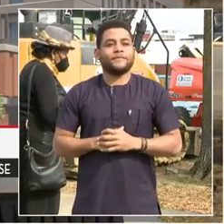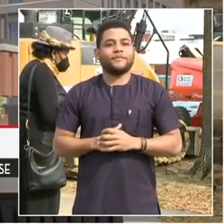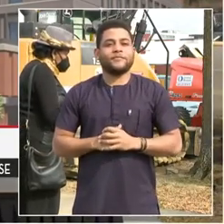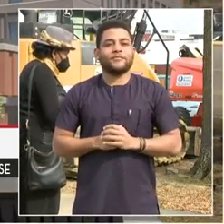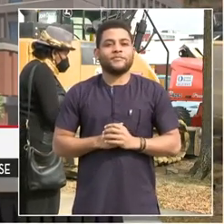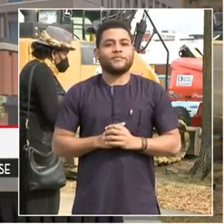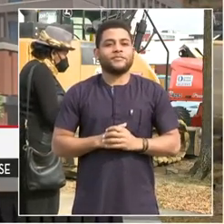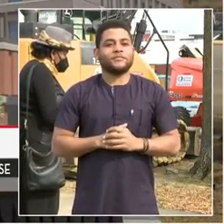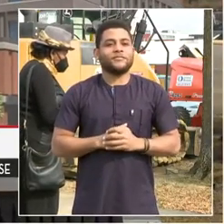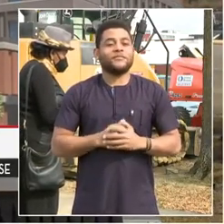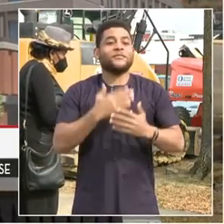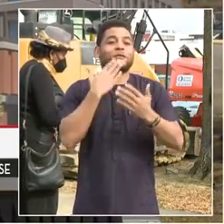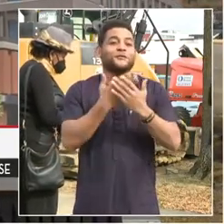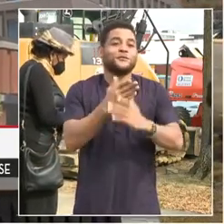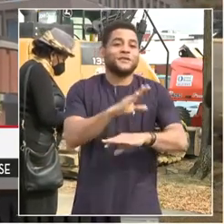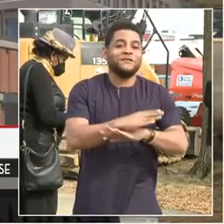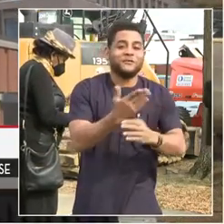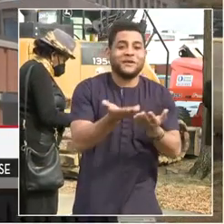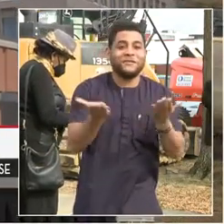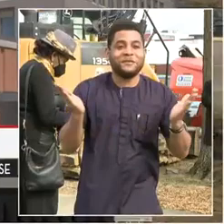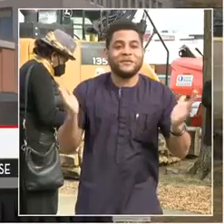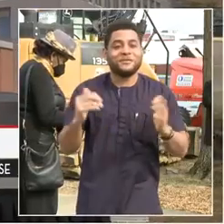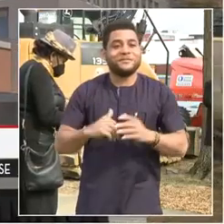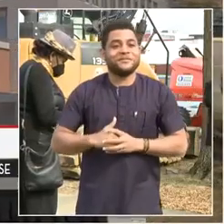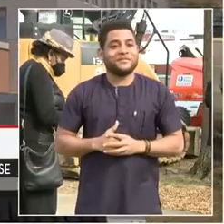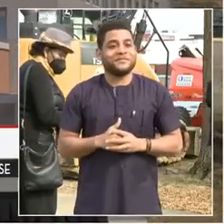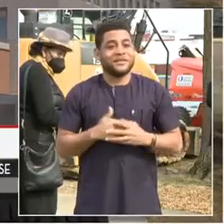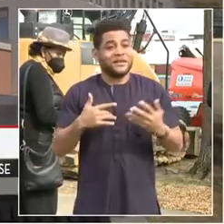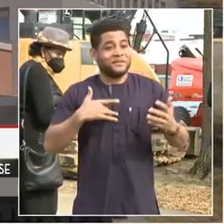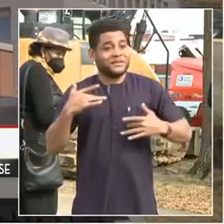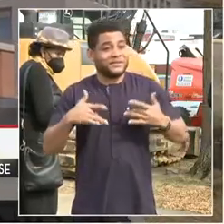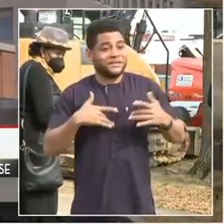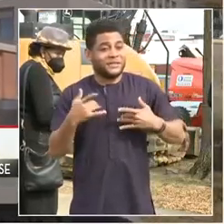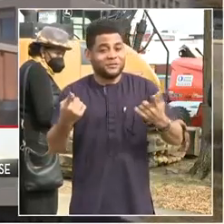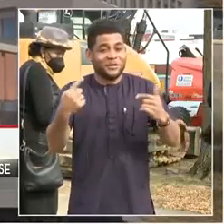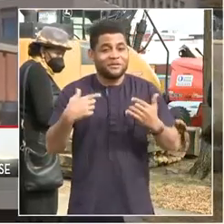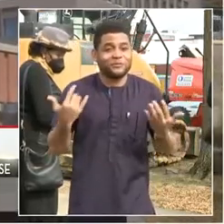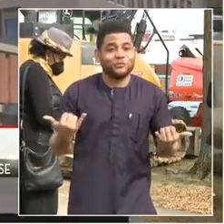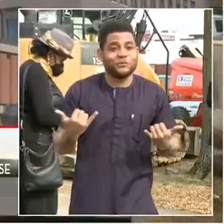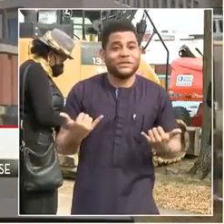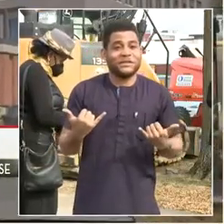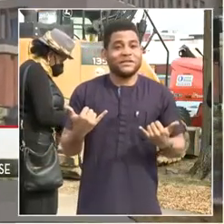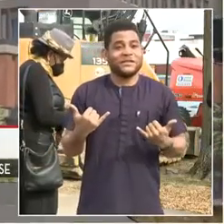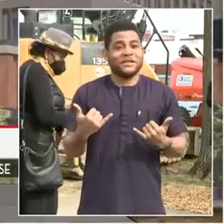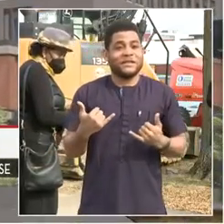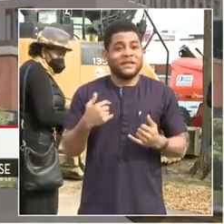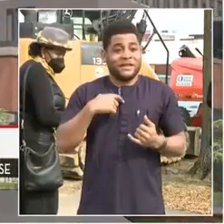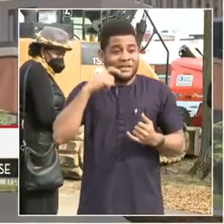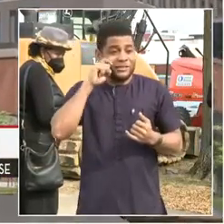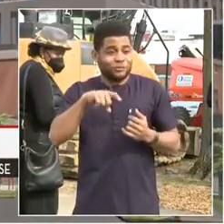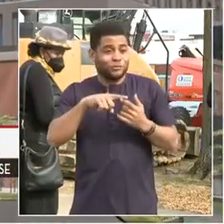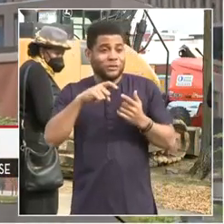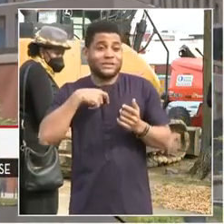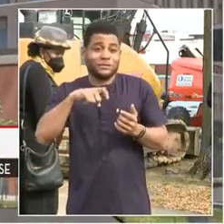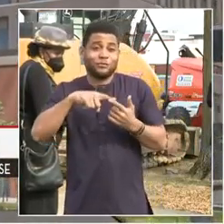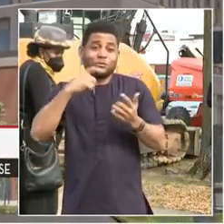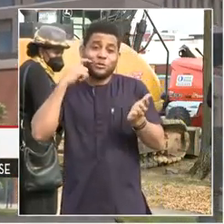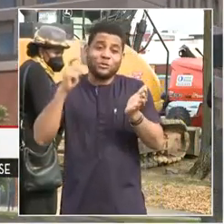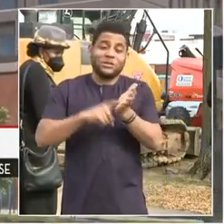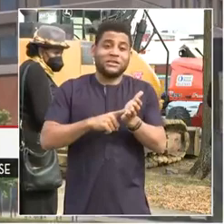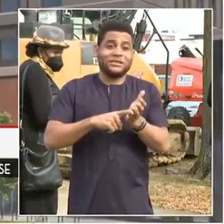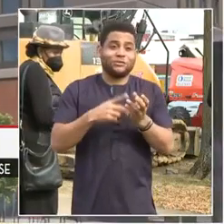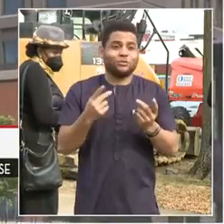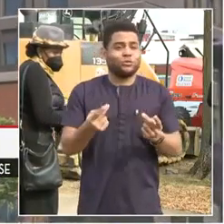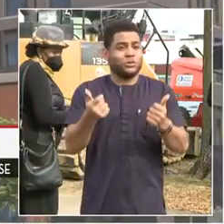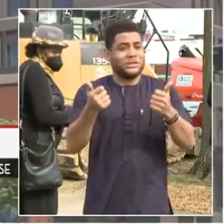Good afternoon, everyone. I'm delighted to be here, and I need to acknowledge right away that I